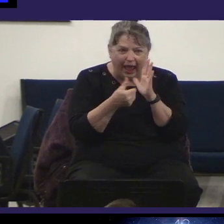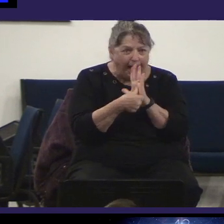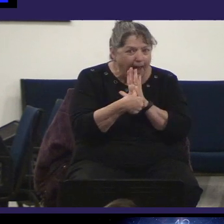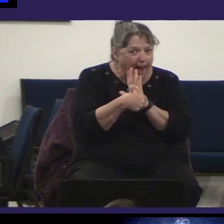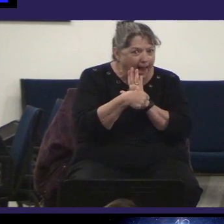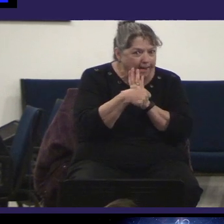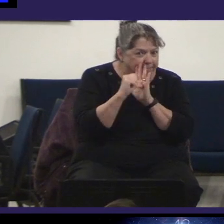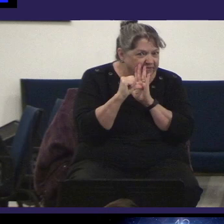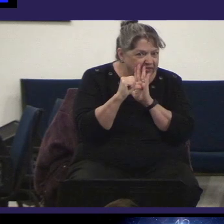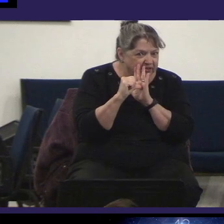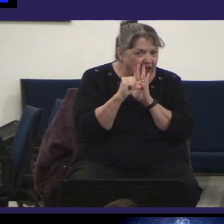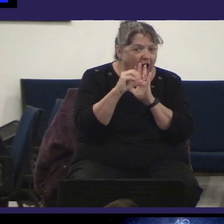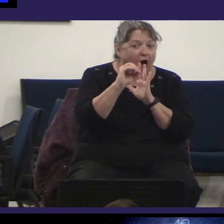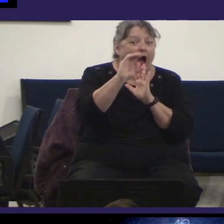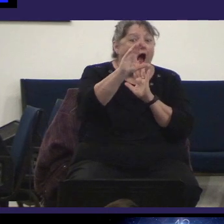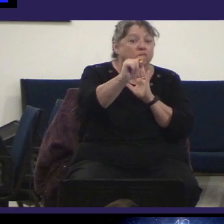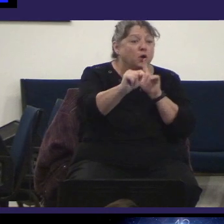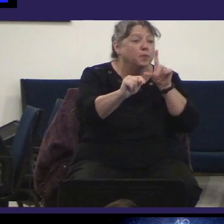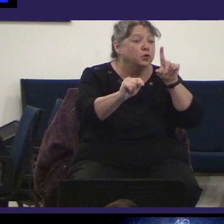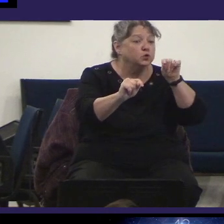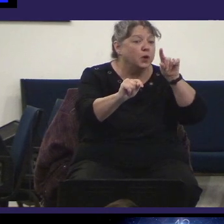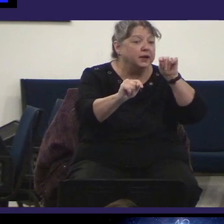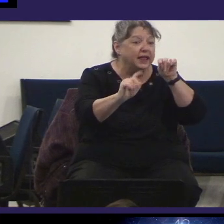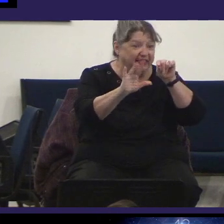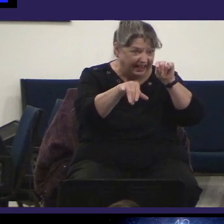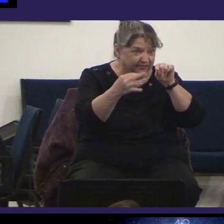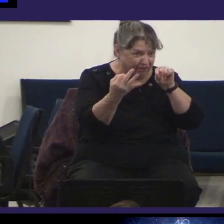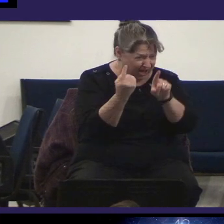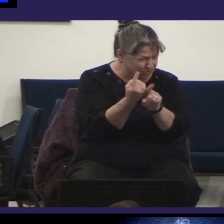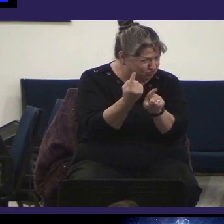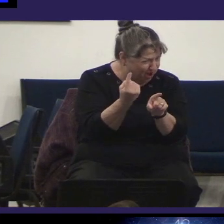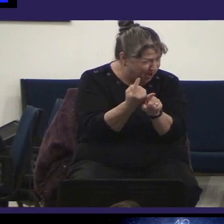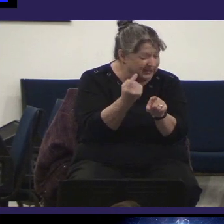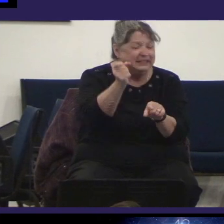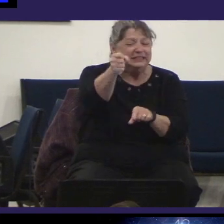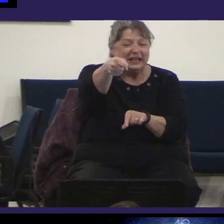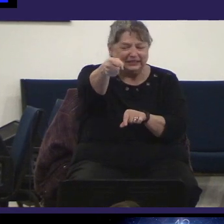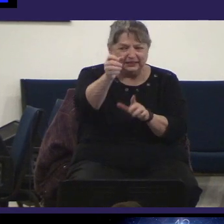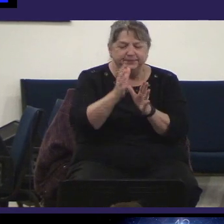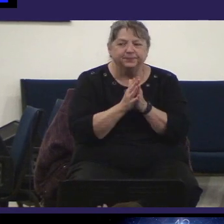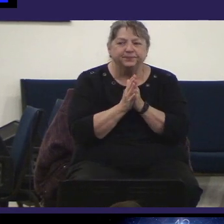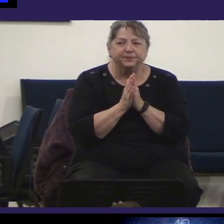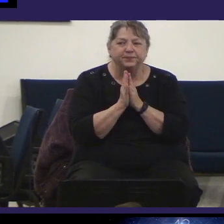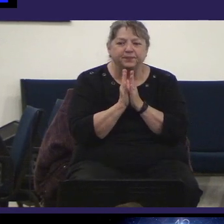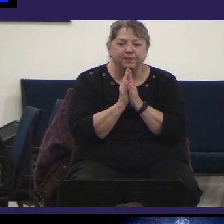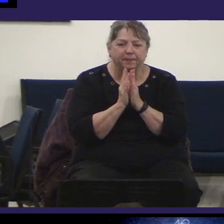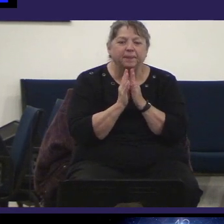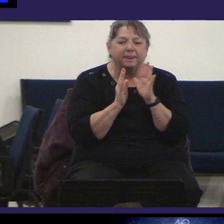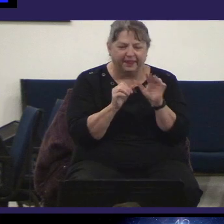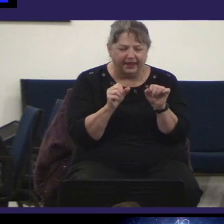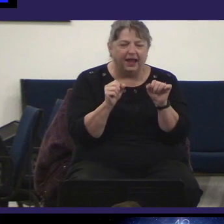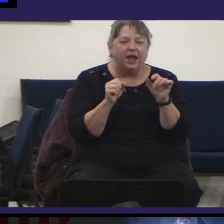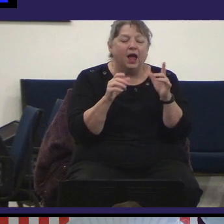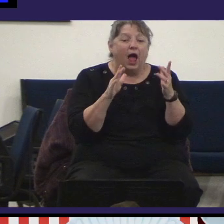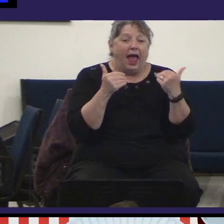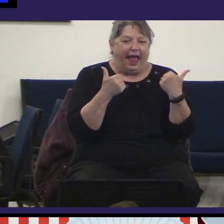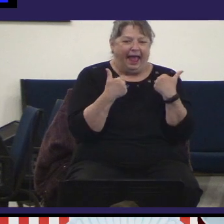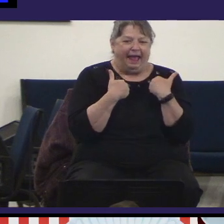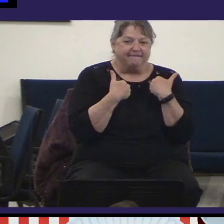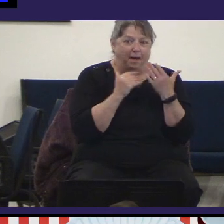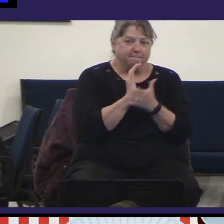reemphasize October 20th. That's a Friday, isn't it? Yes. We do have this Time